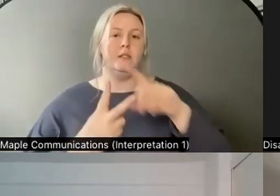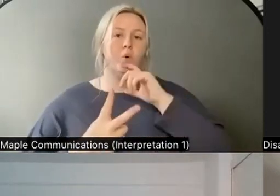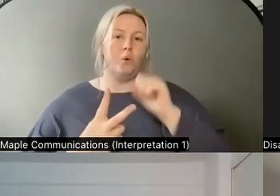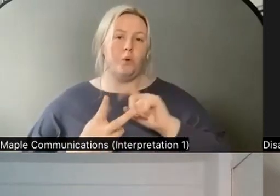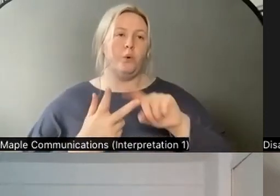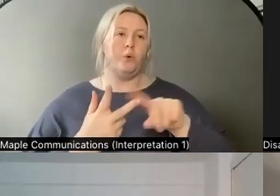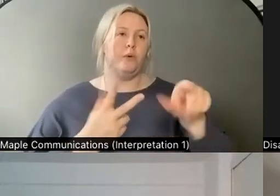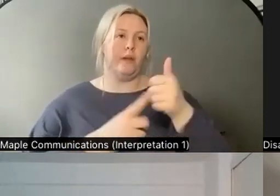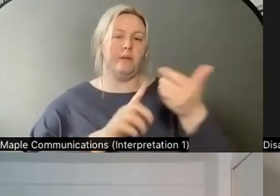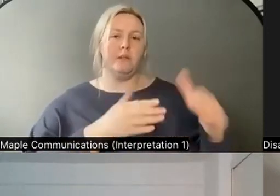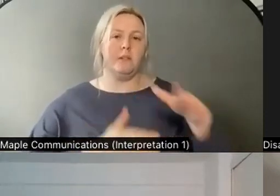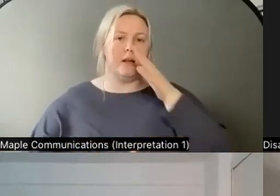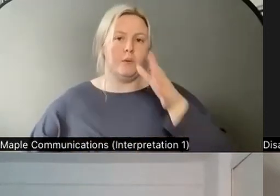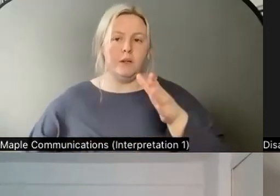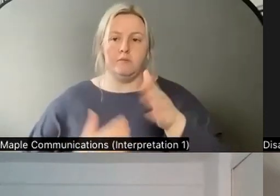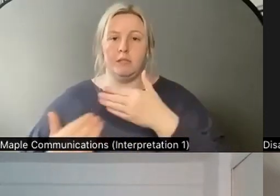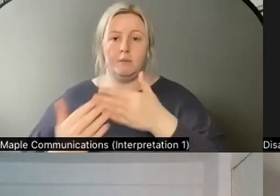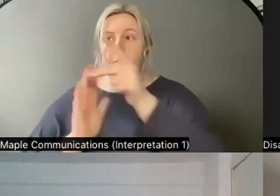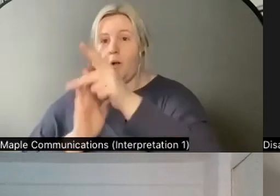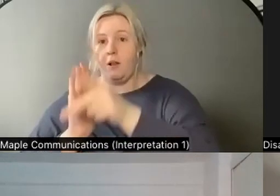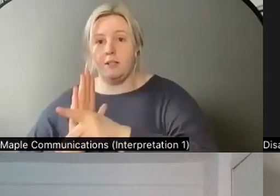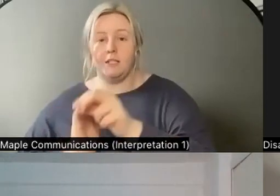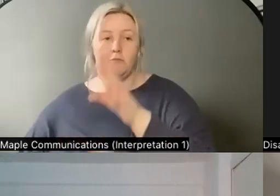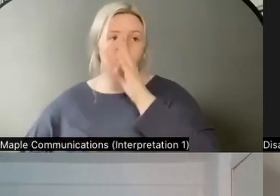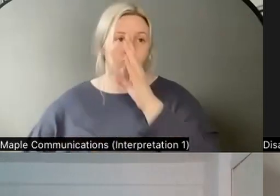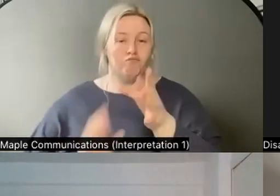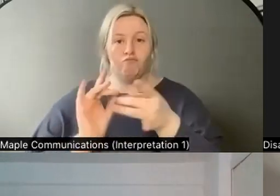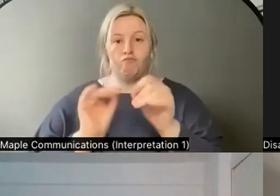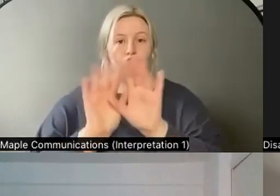whether it's in policy or direct messaging,